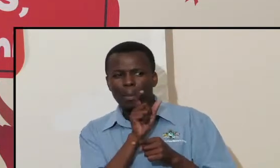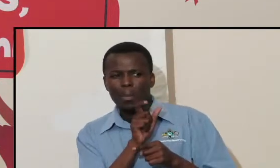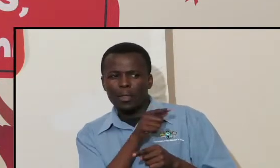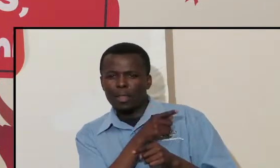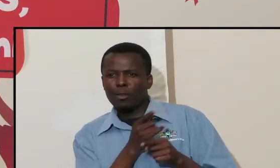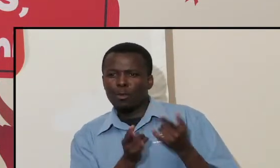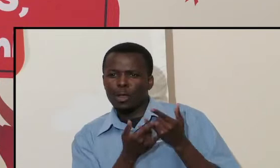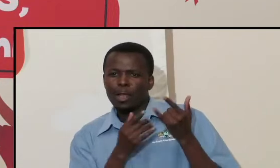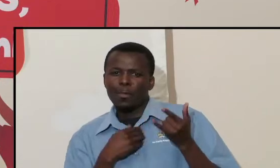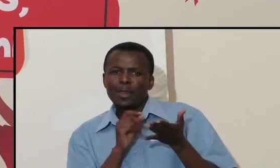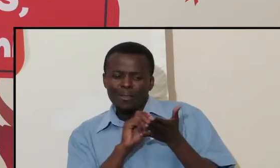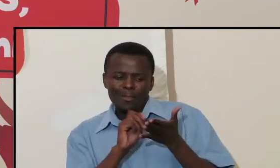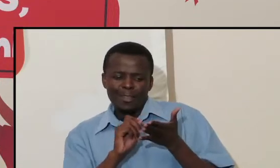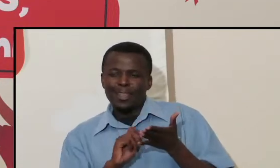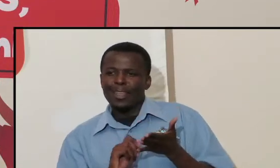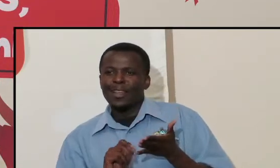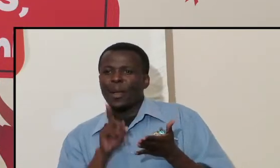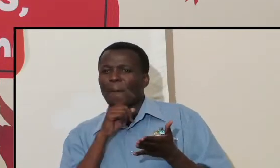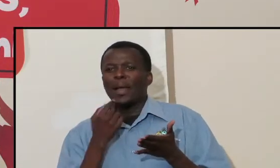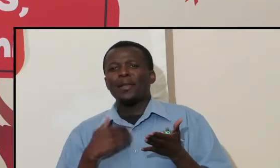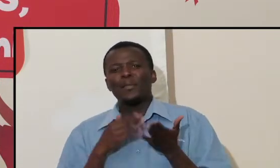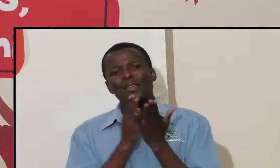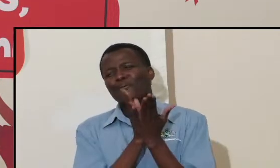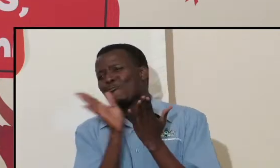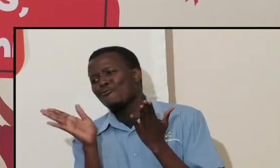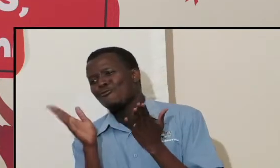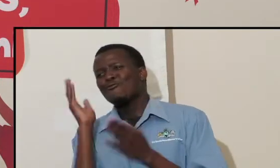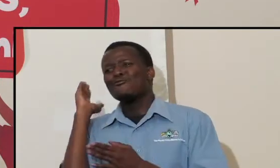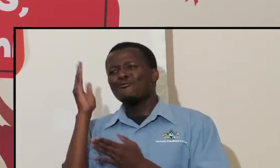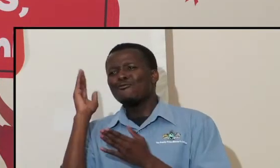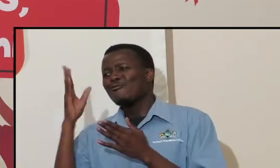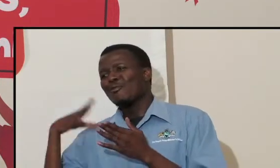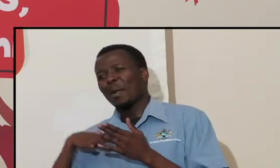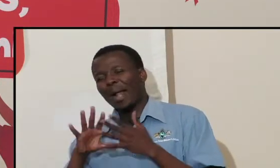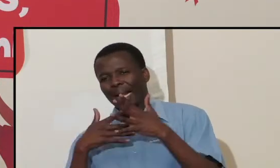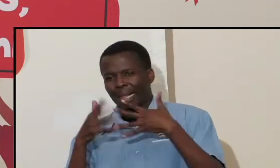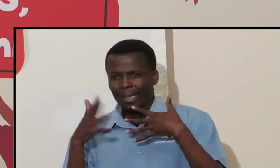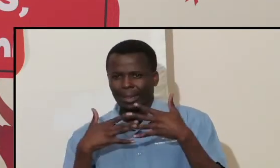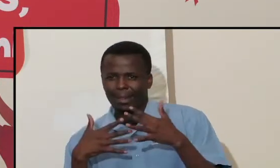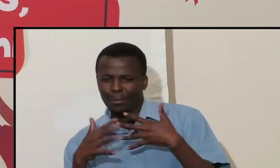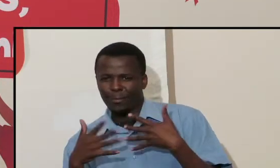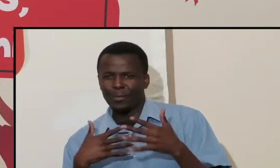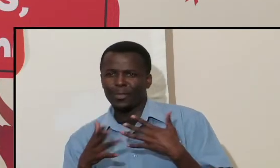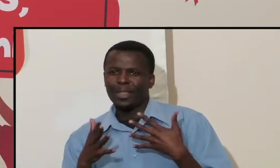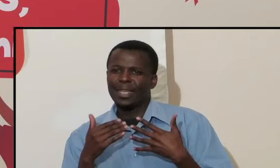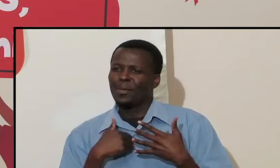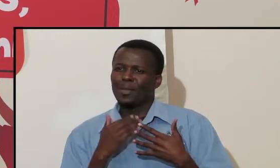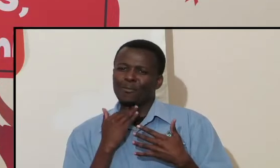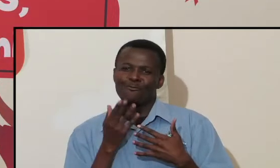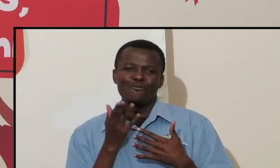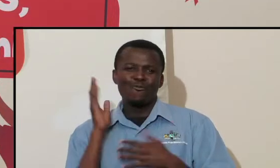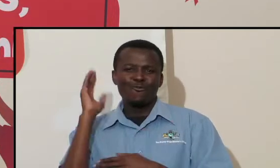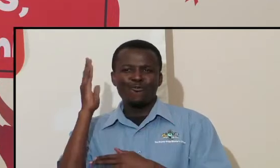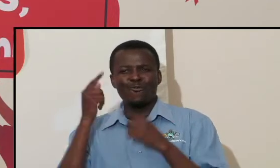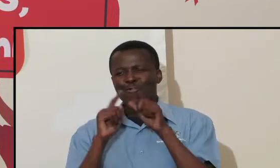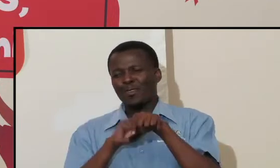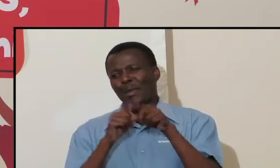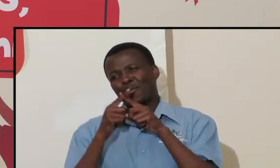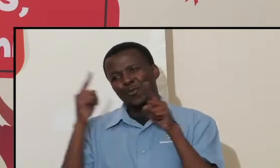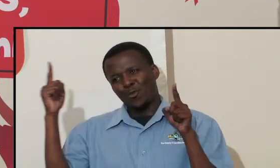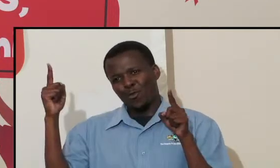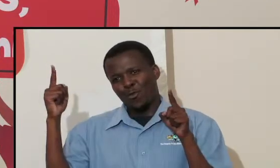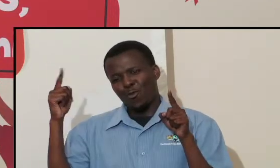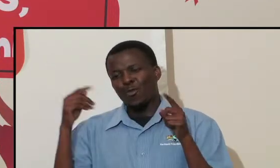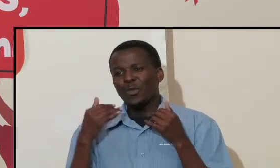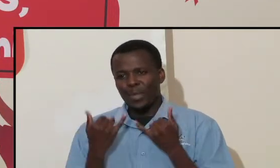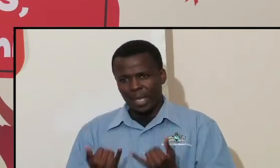end up going all over the place. So before I say too much, ladies and gentlemen,